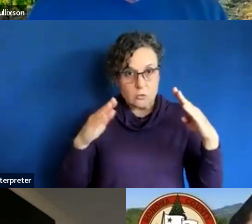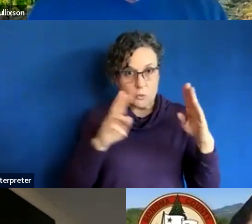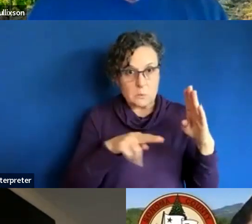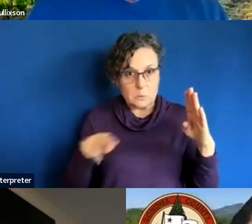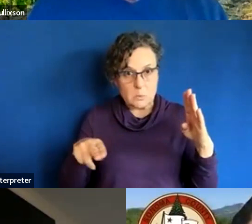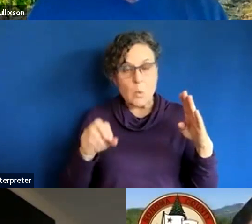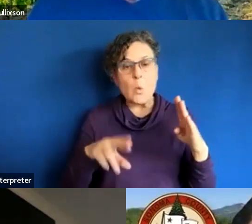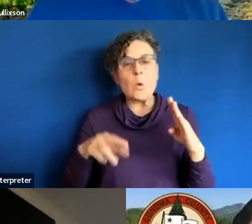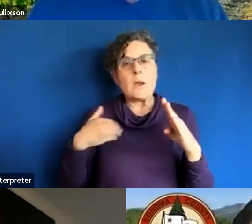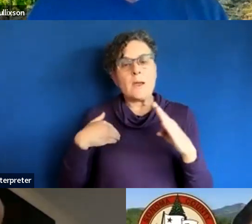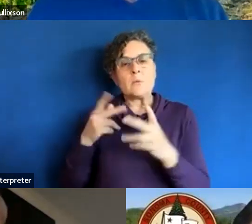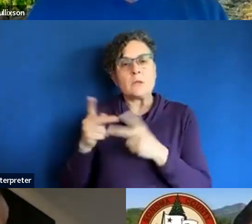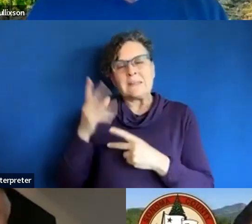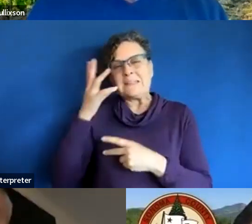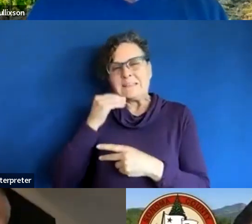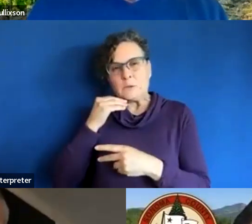night.